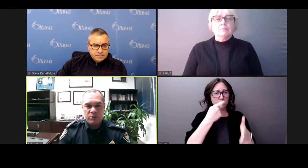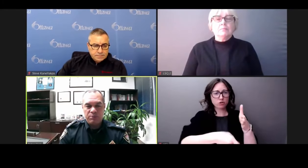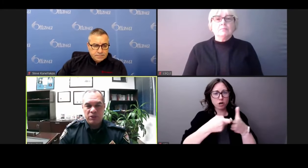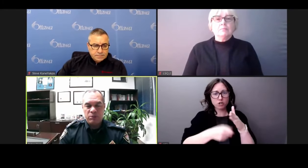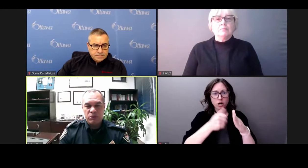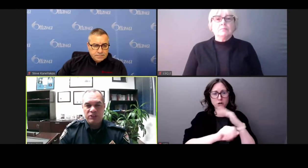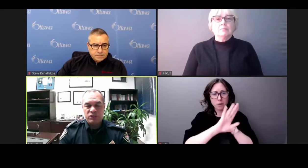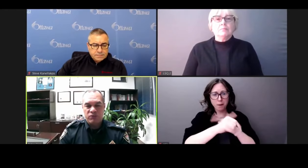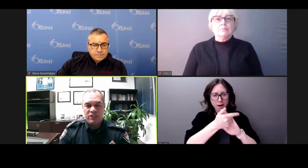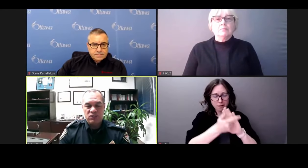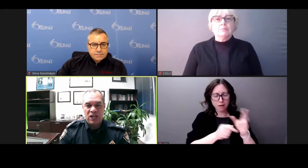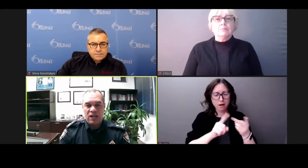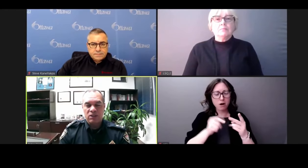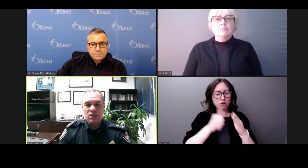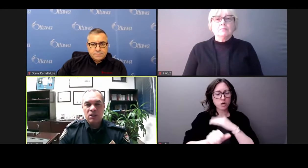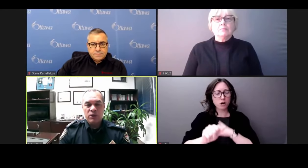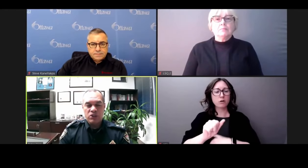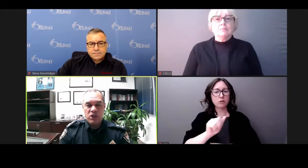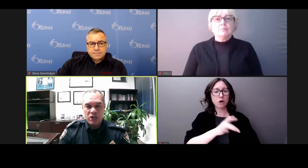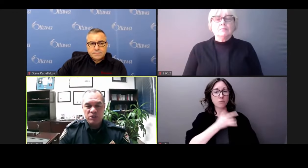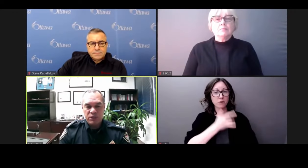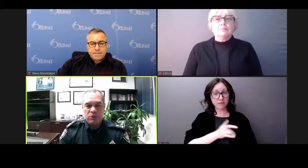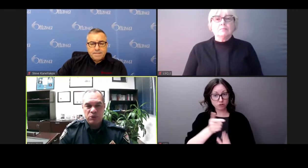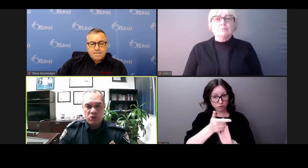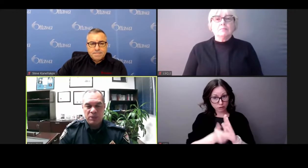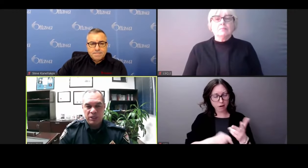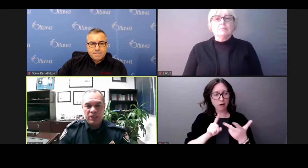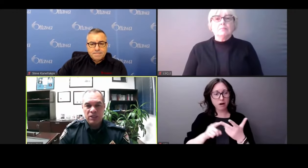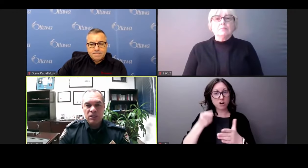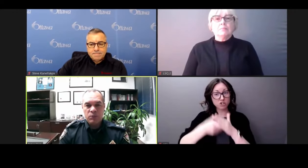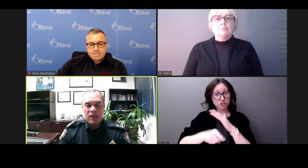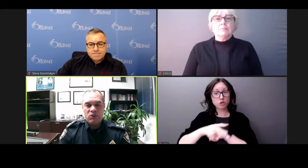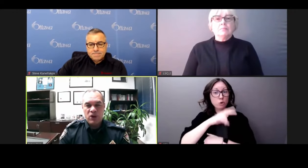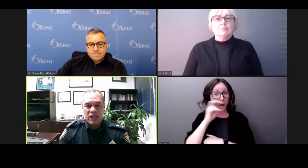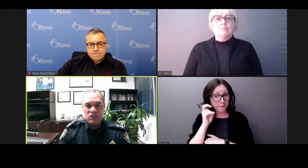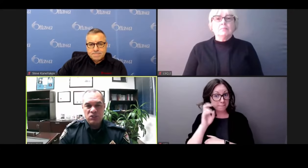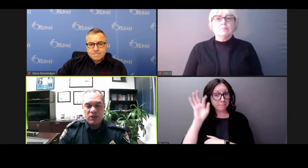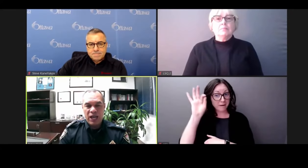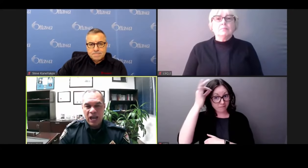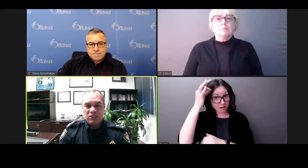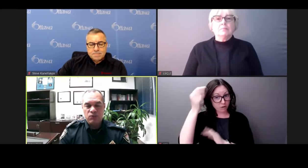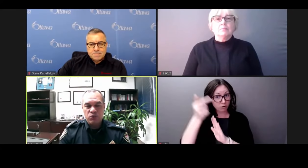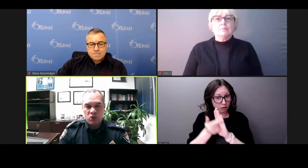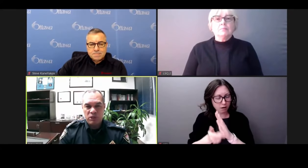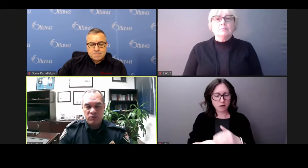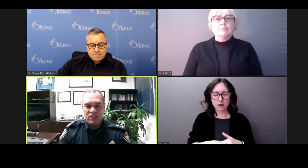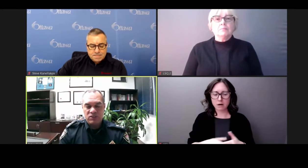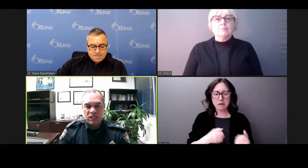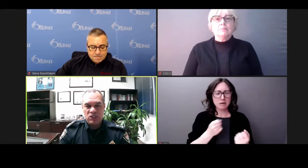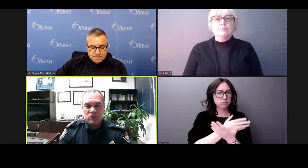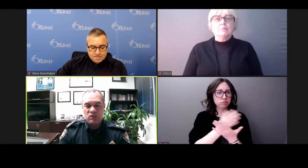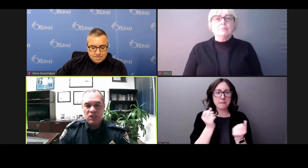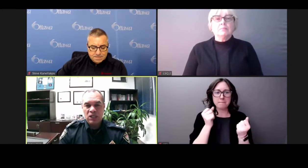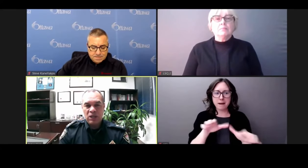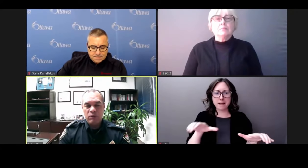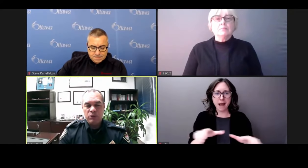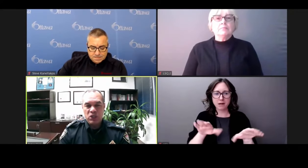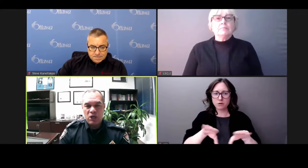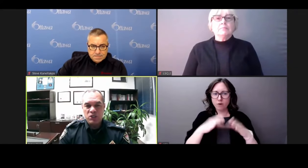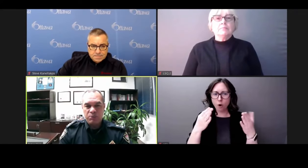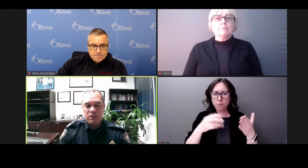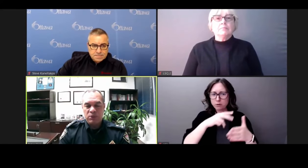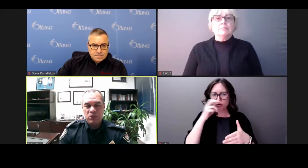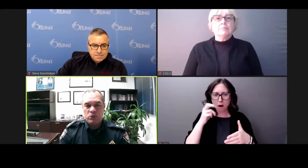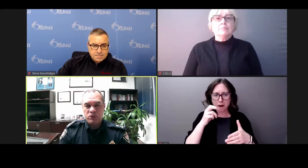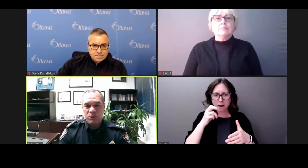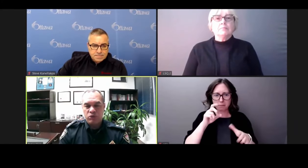charging people under the Provincial Offenses Act. We are charging people criminally. We have a range of active criminal investigations, and we will charge